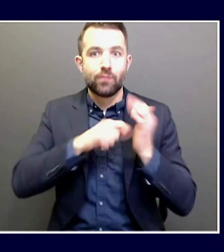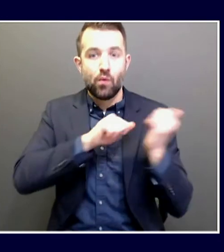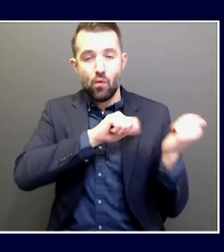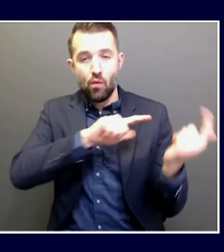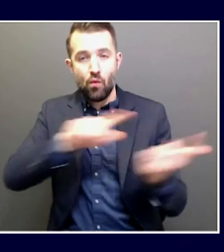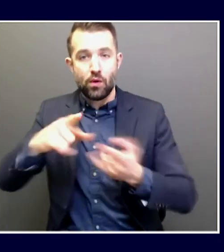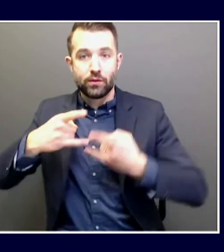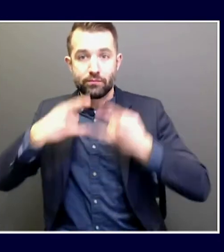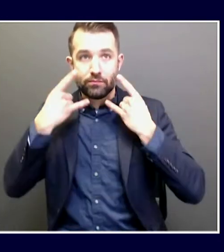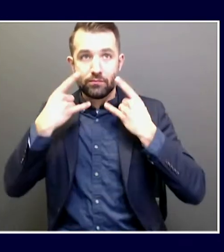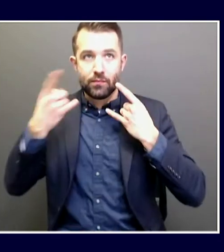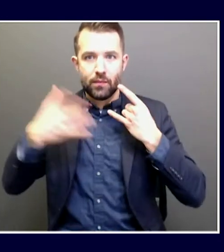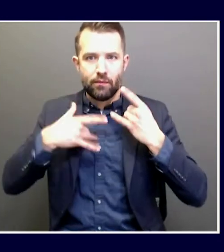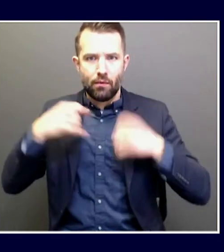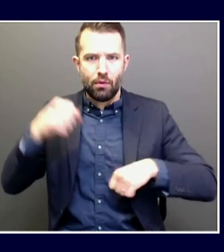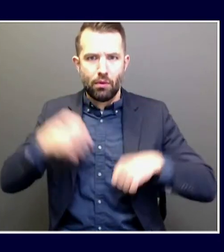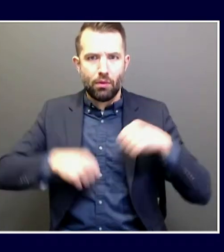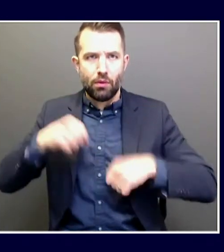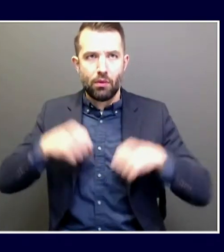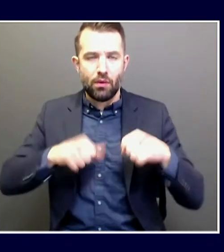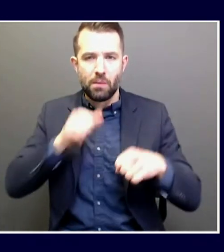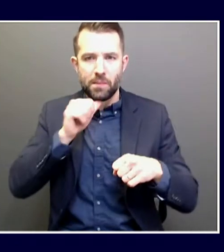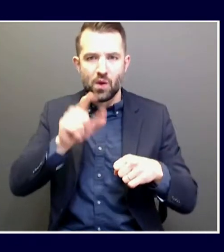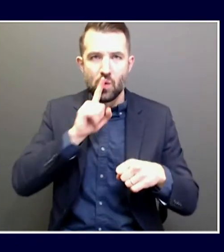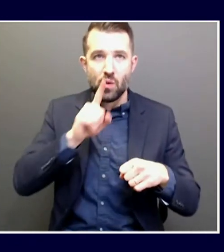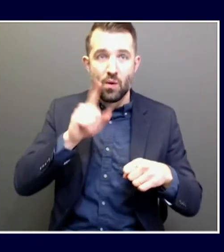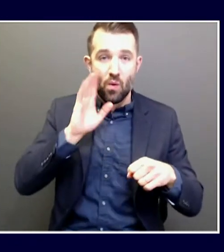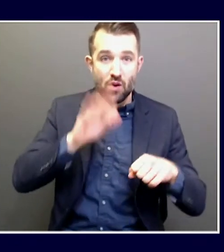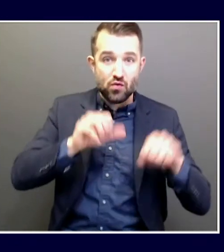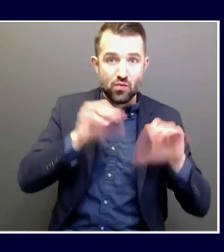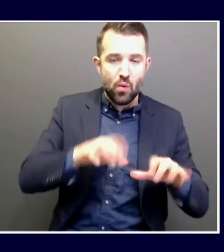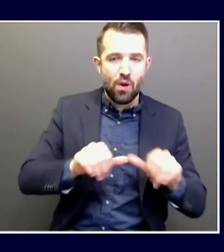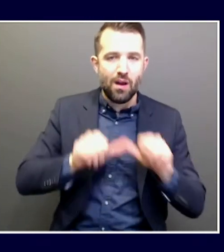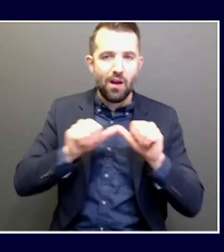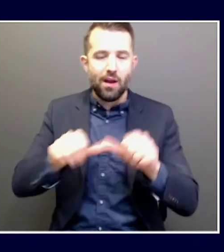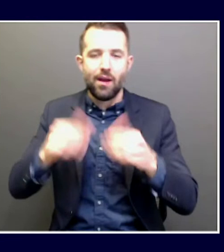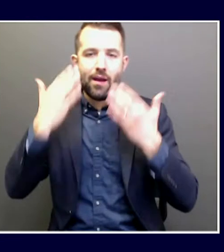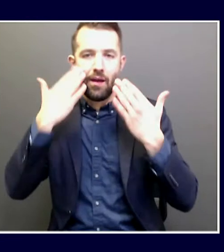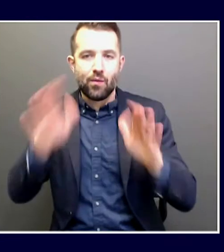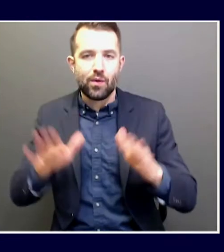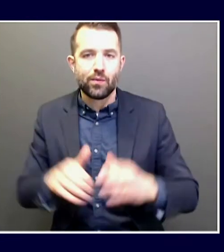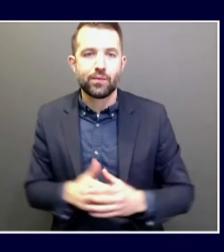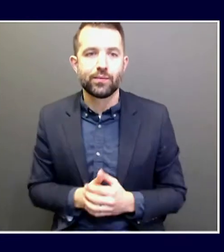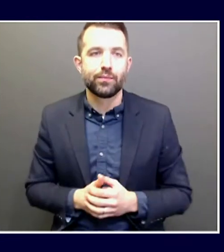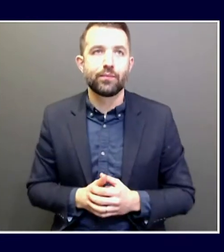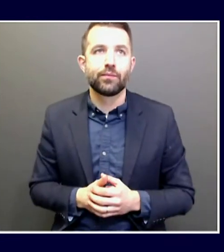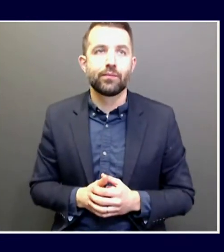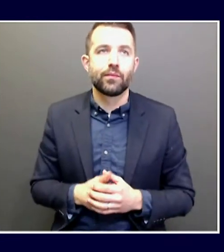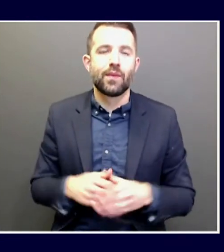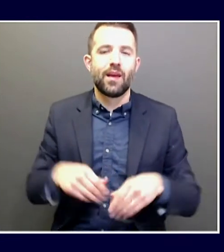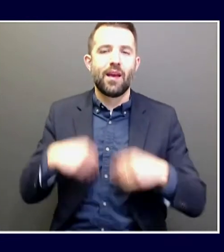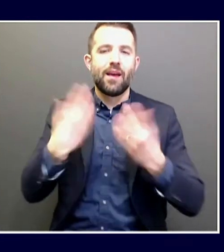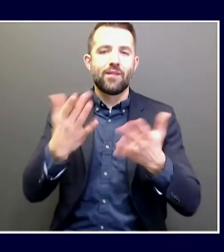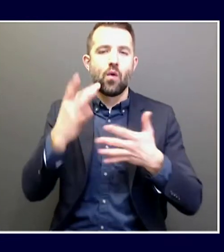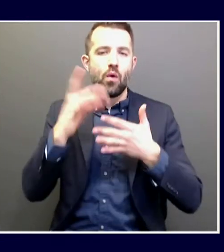are really the conditions under which a school may suspend contact tracing. I see.